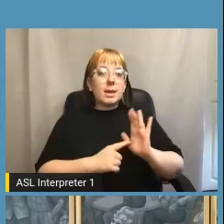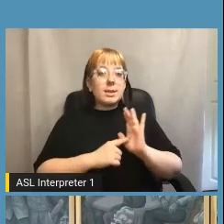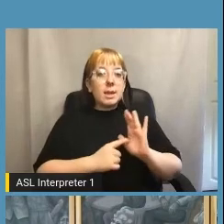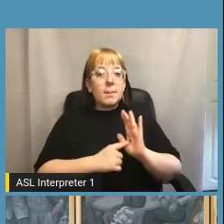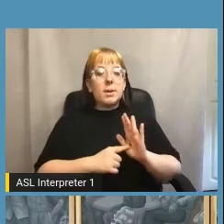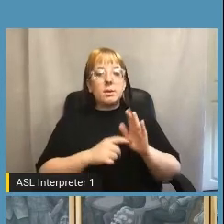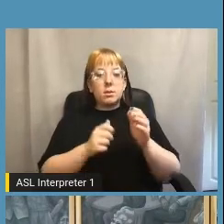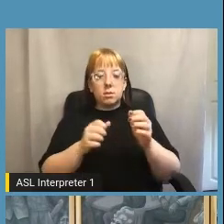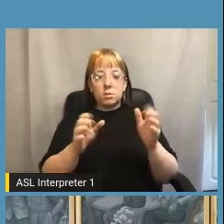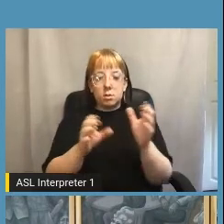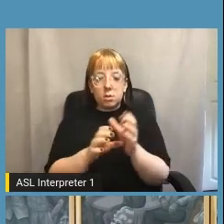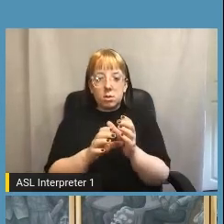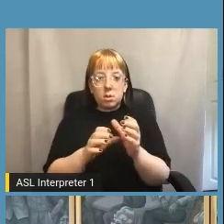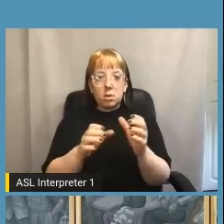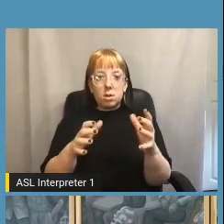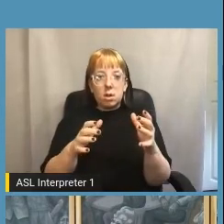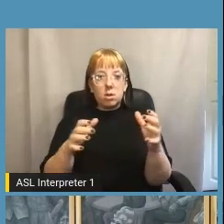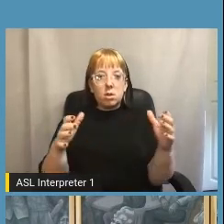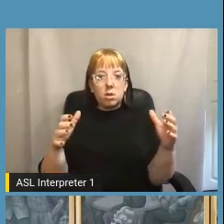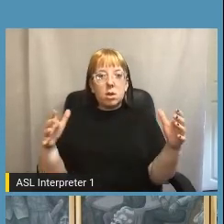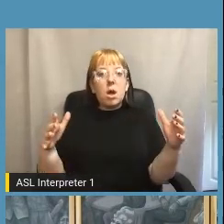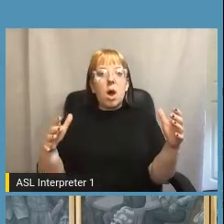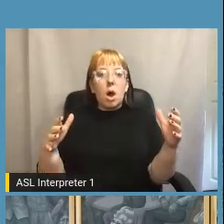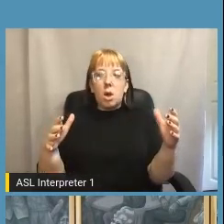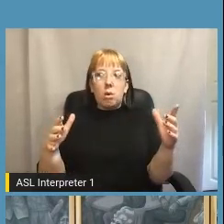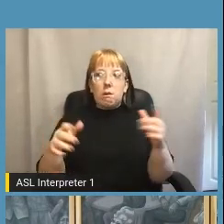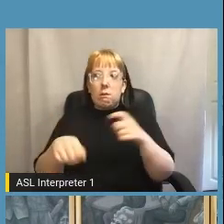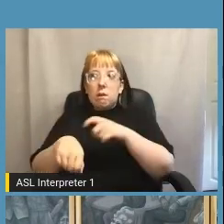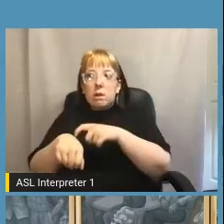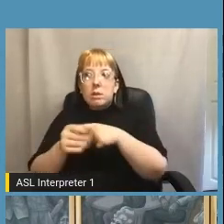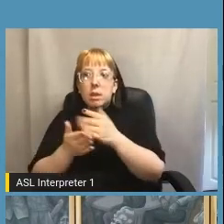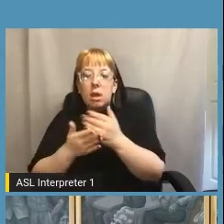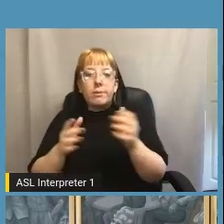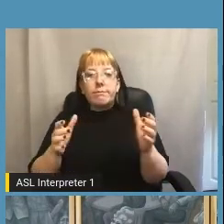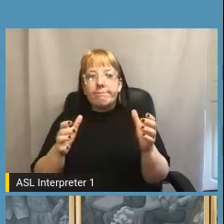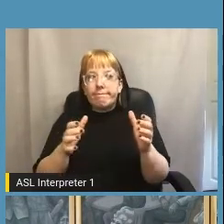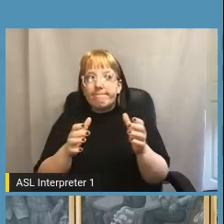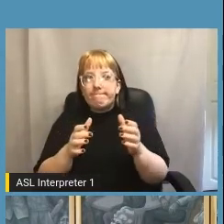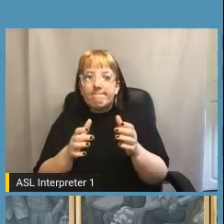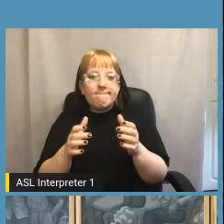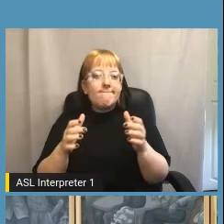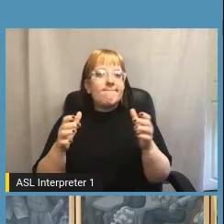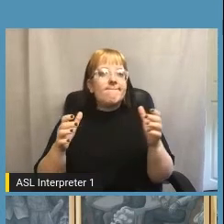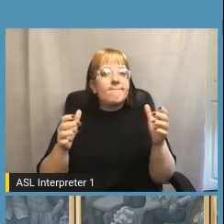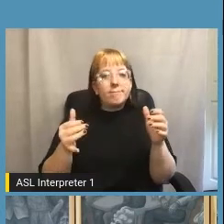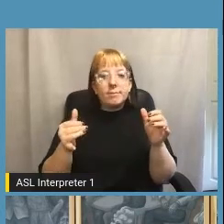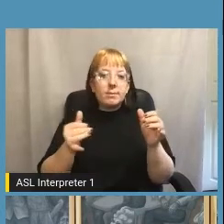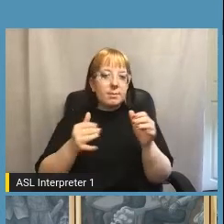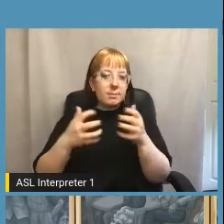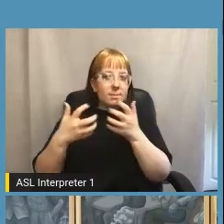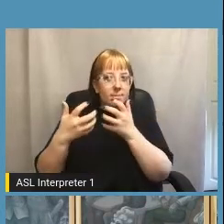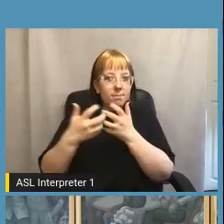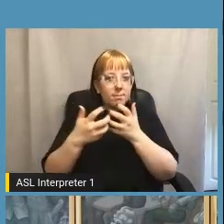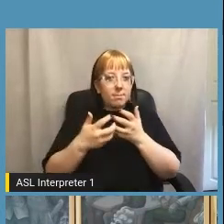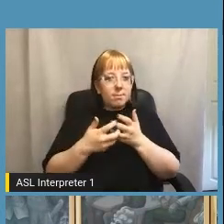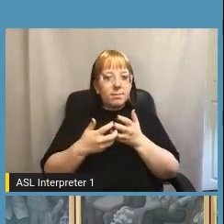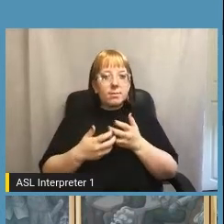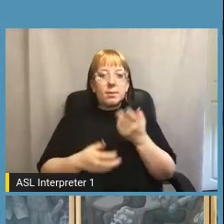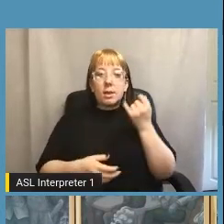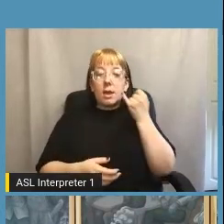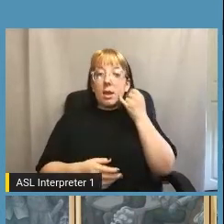expand to fit the time, space, and budget available. They will soak up everything that you have if you let